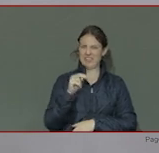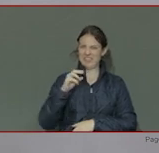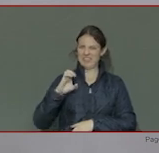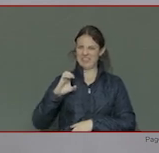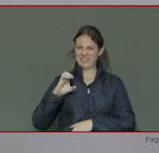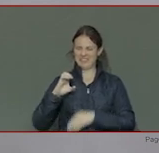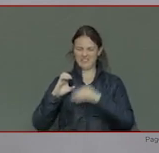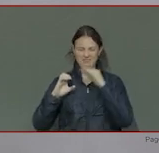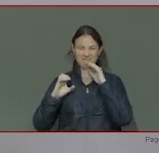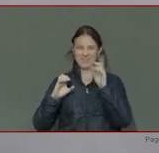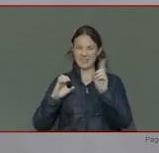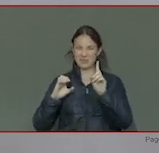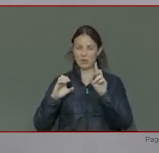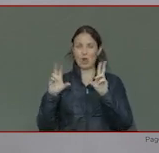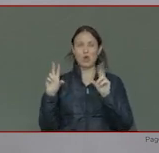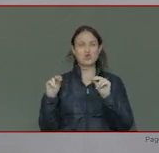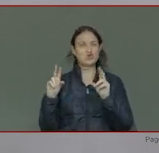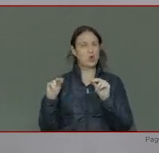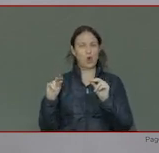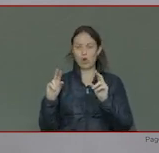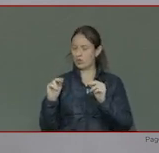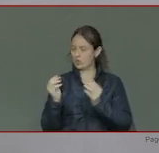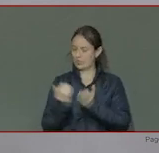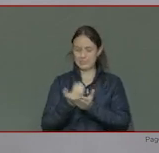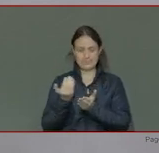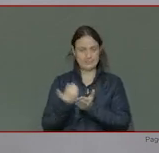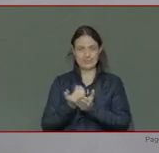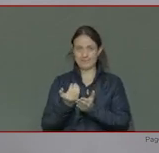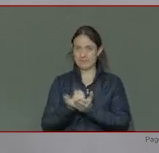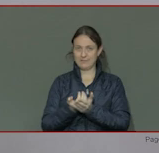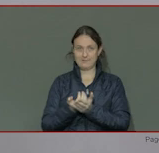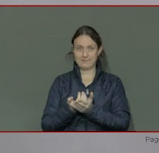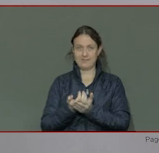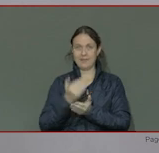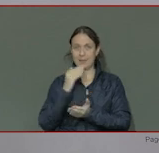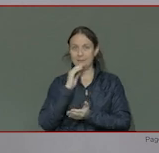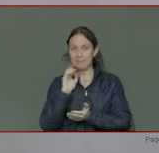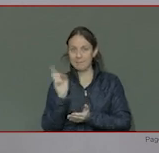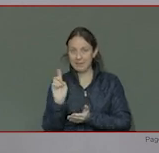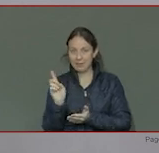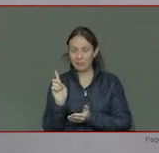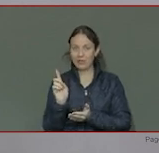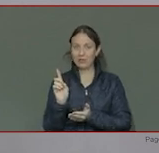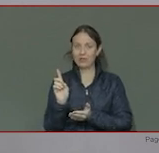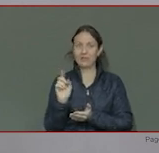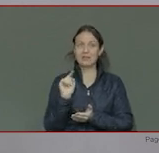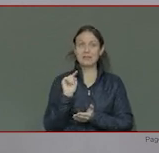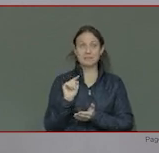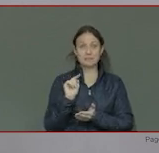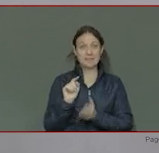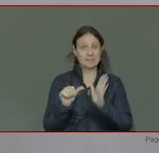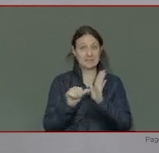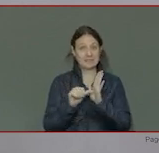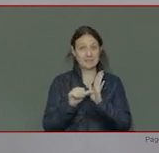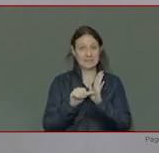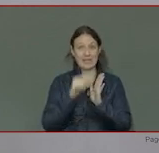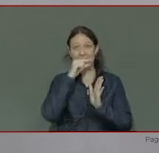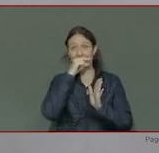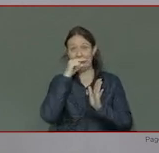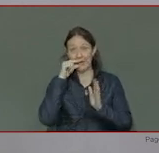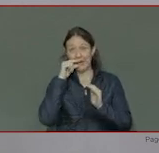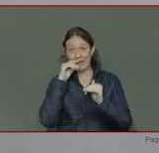it's non-conservative forces. That means the route that you take is important. And